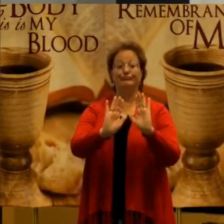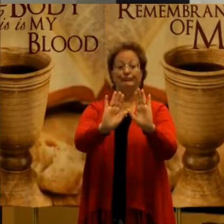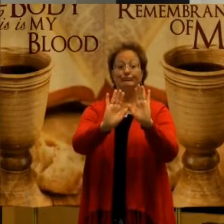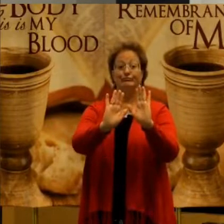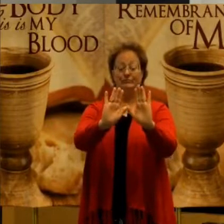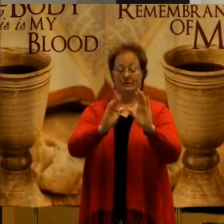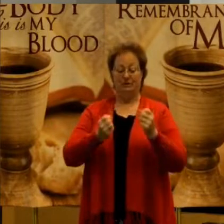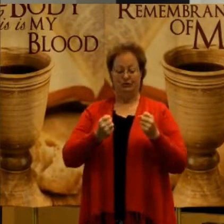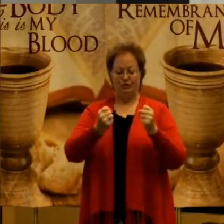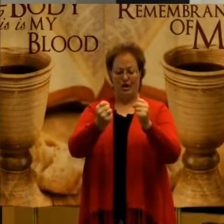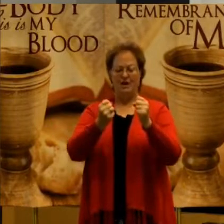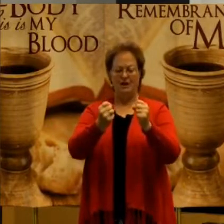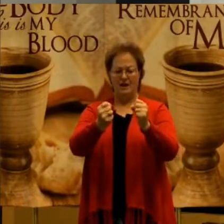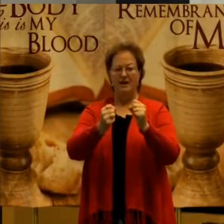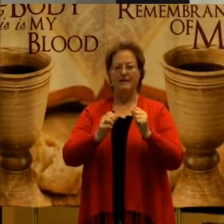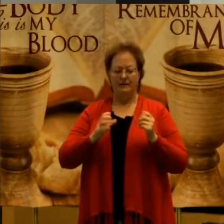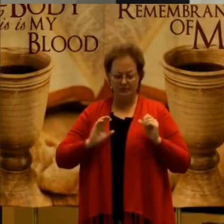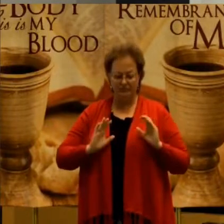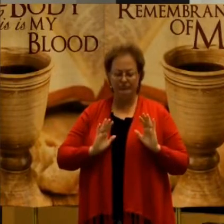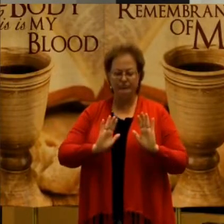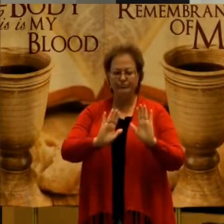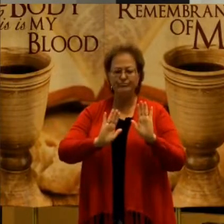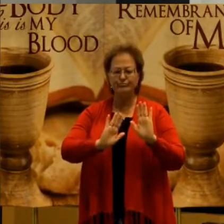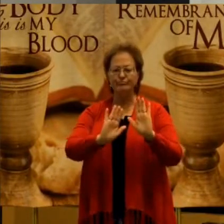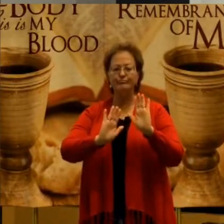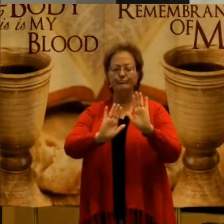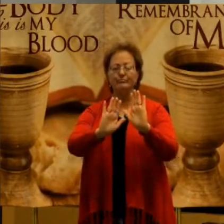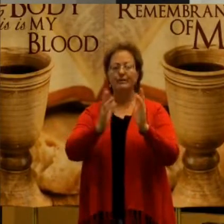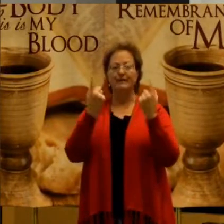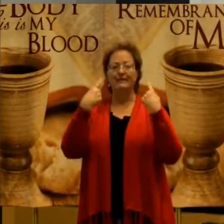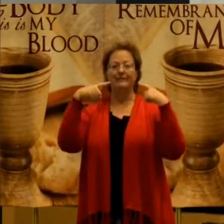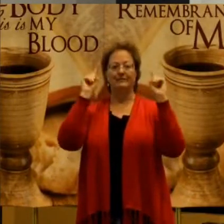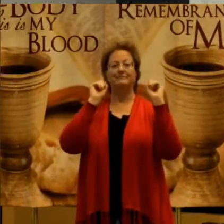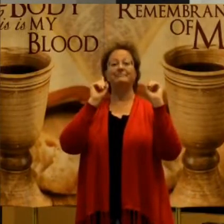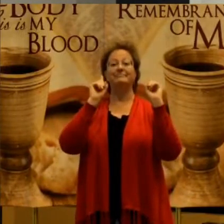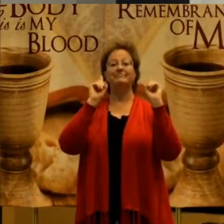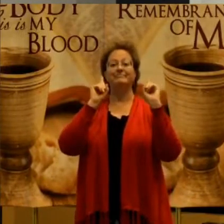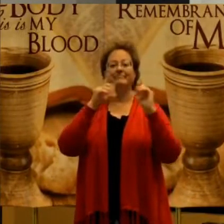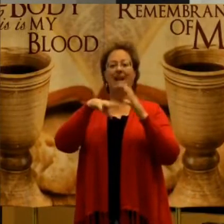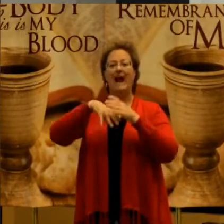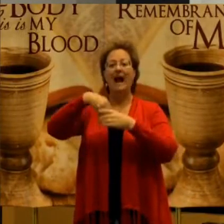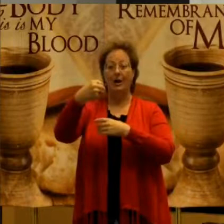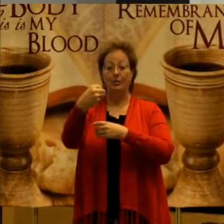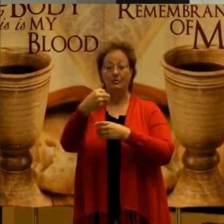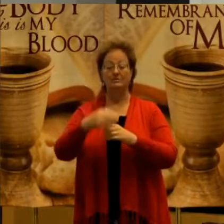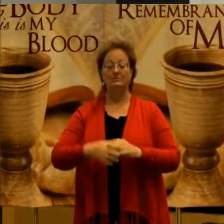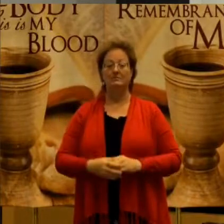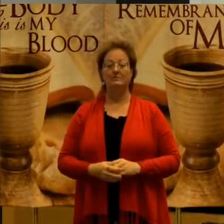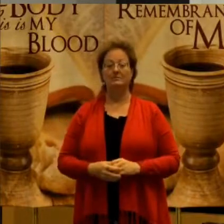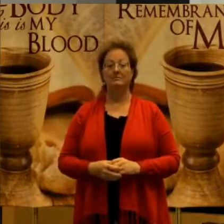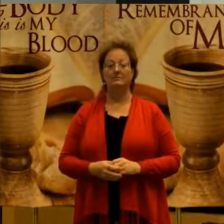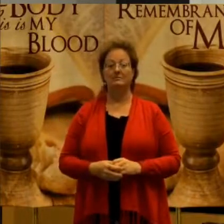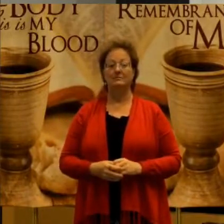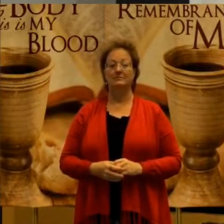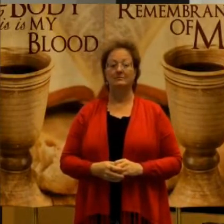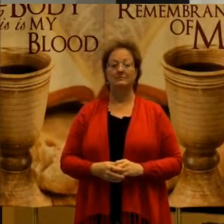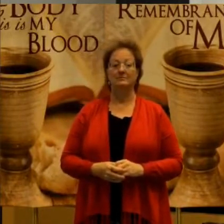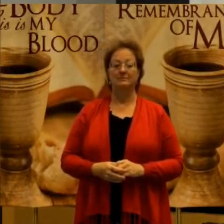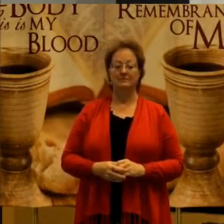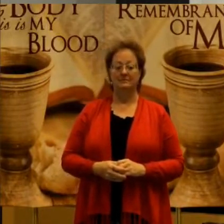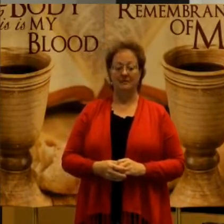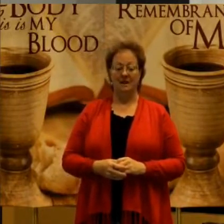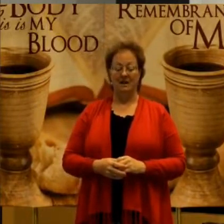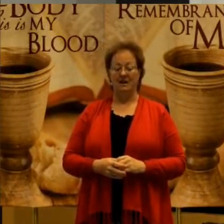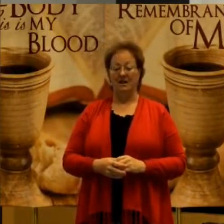driver and these villagers, eventually the vehicle got out of the mud. Not before the